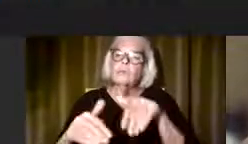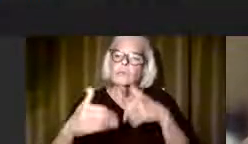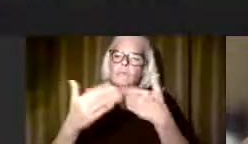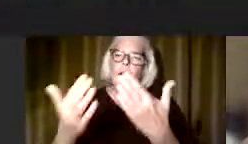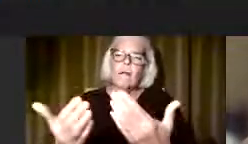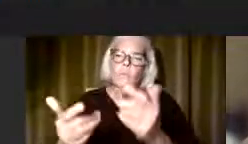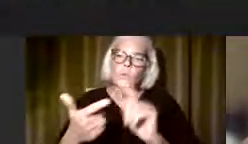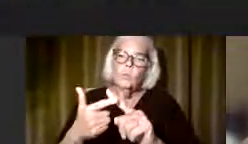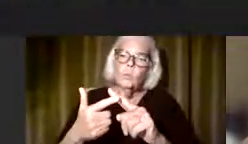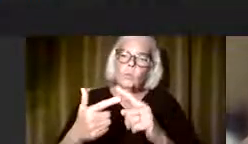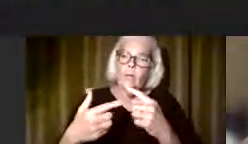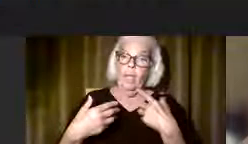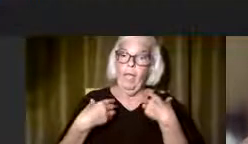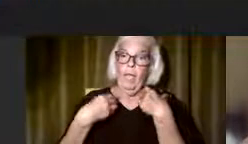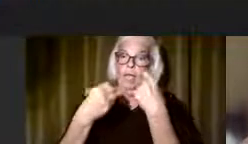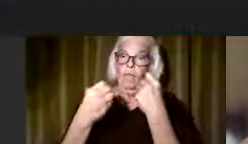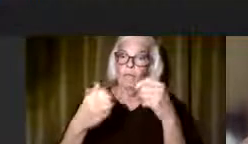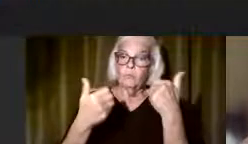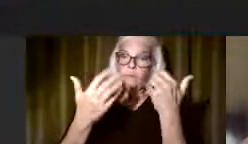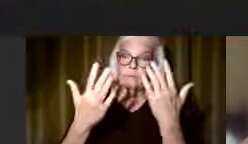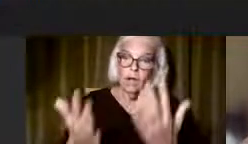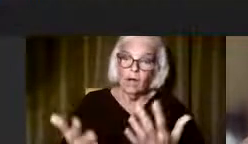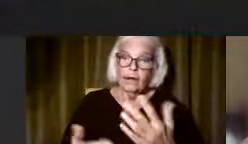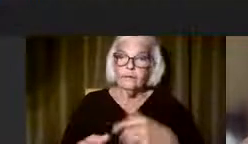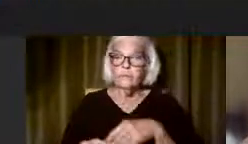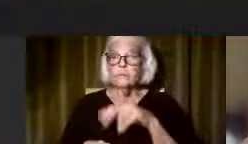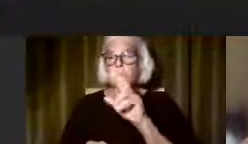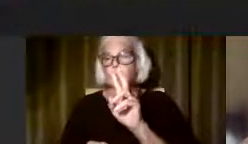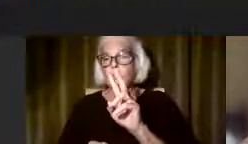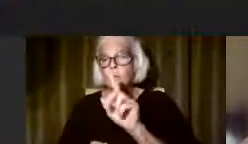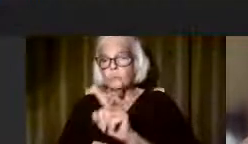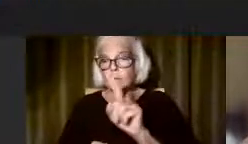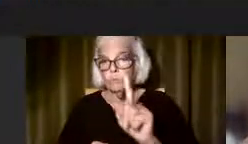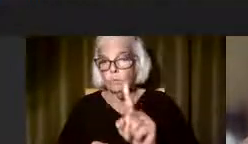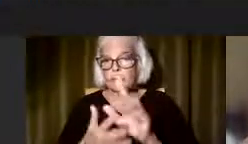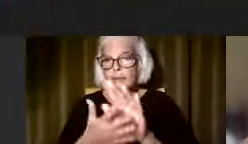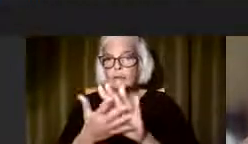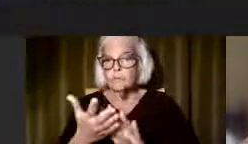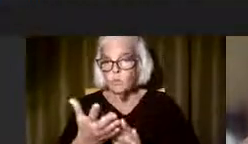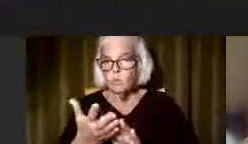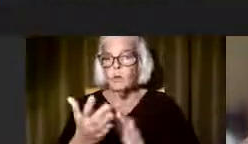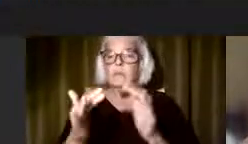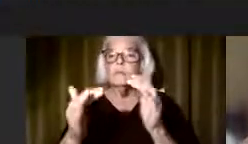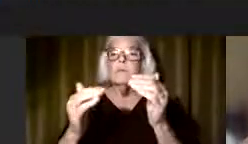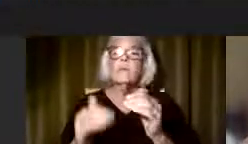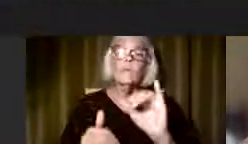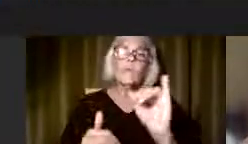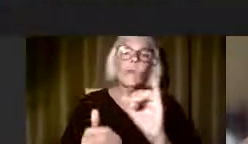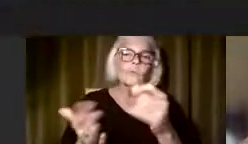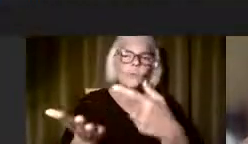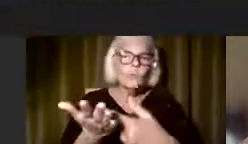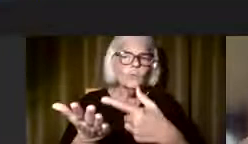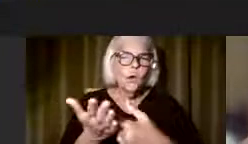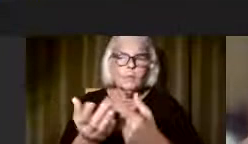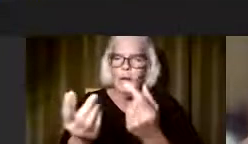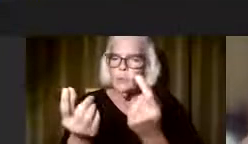transport. How could they get a medical ride, which would allow them to access testing?